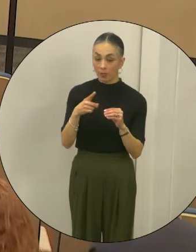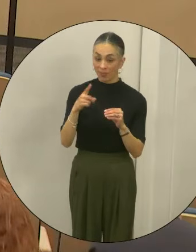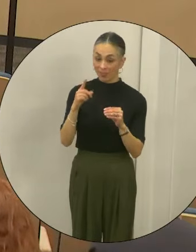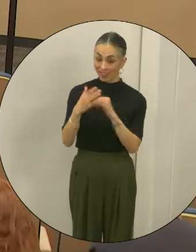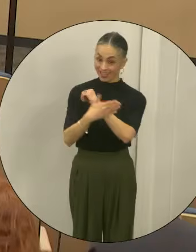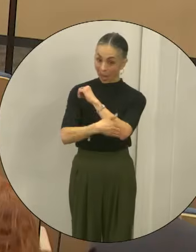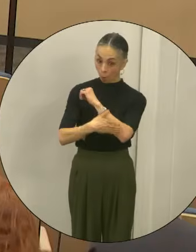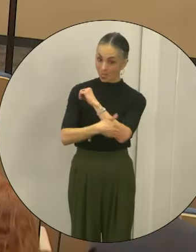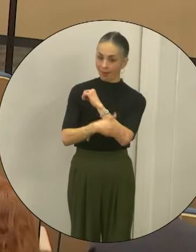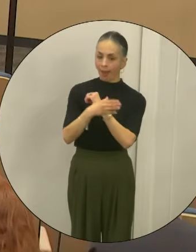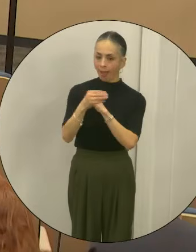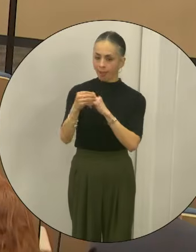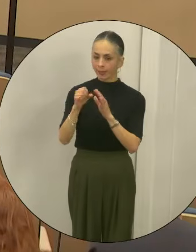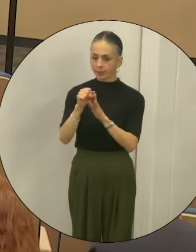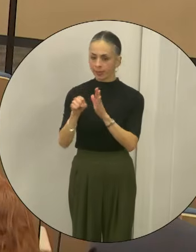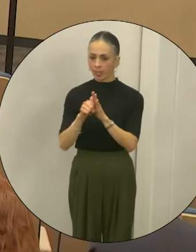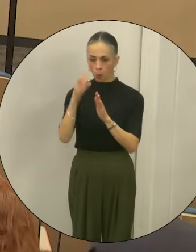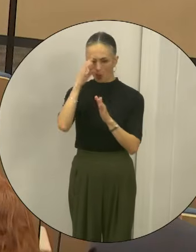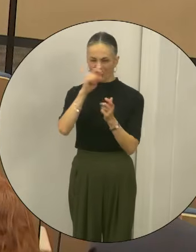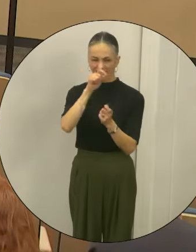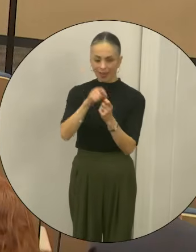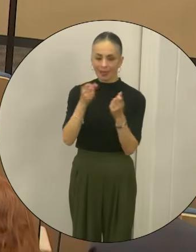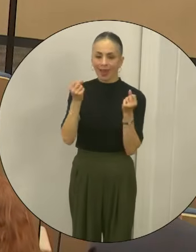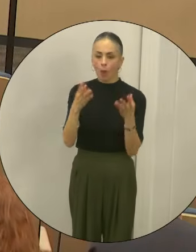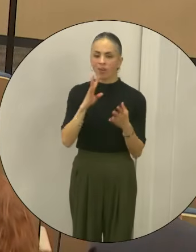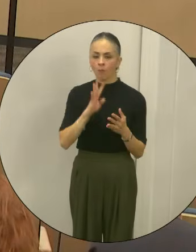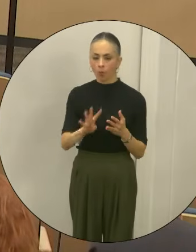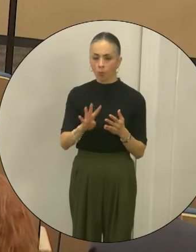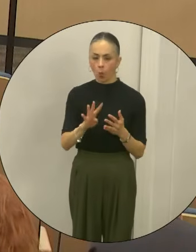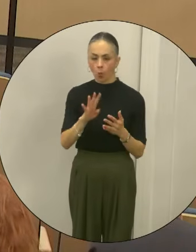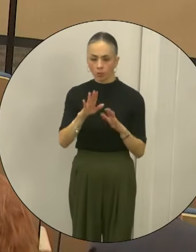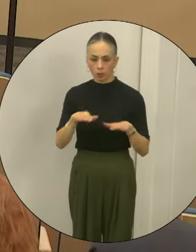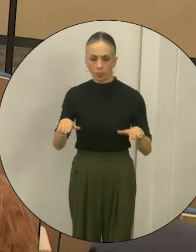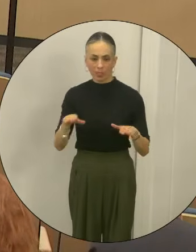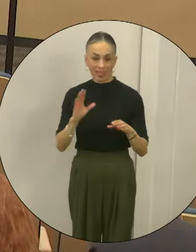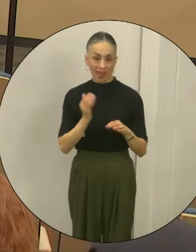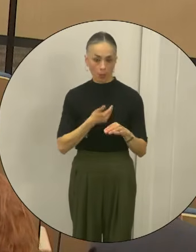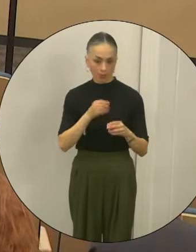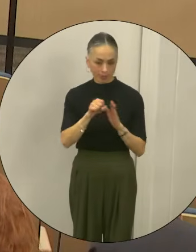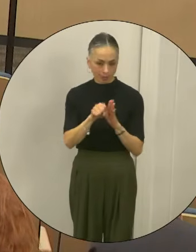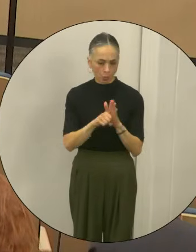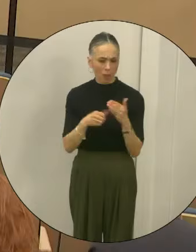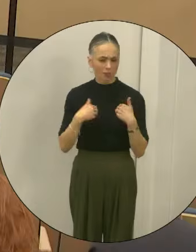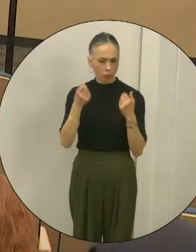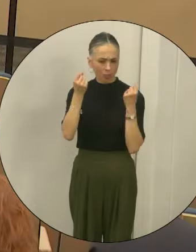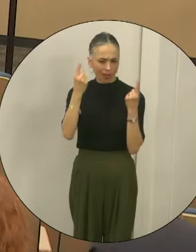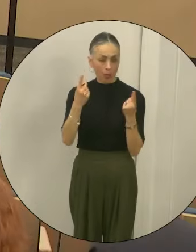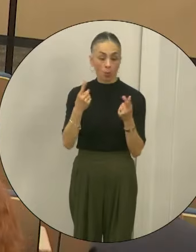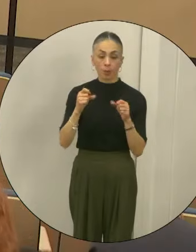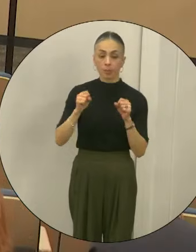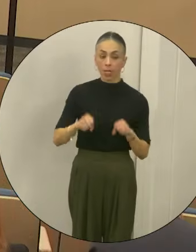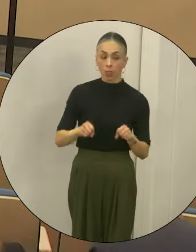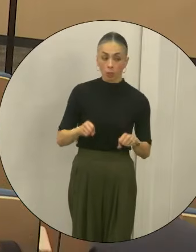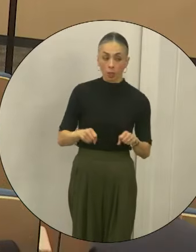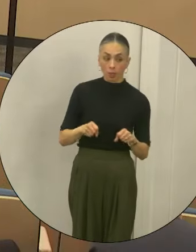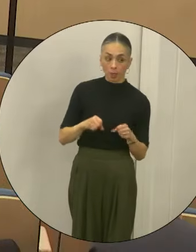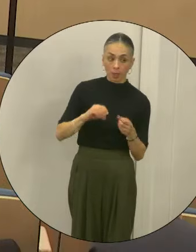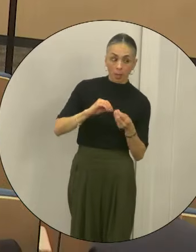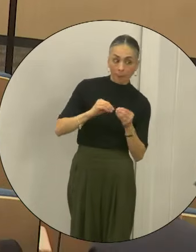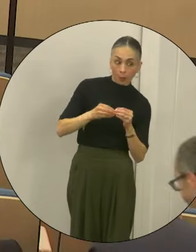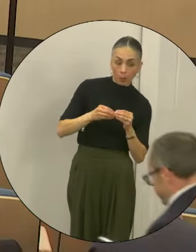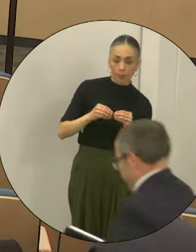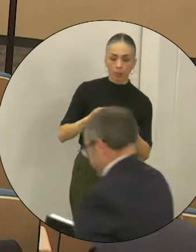knows exactly how many 4-year-olds are in our state. So we can at least have an understanding of what the potential need is. But I think part of